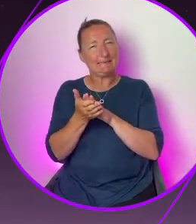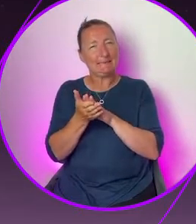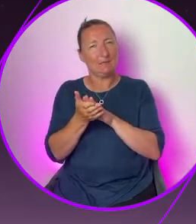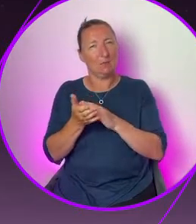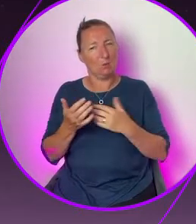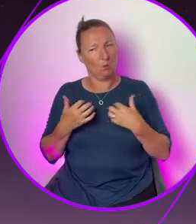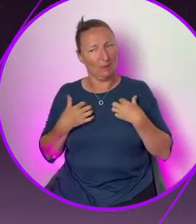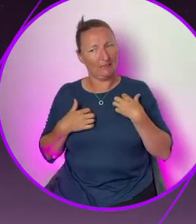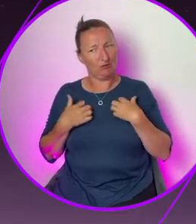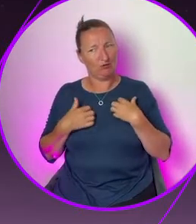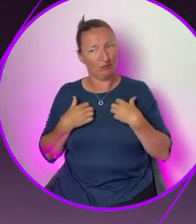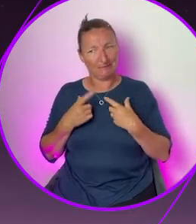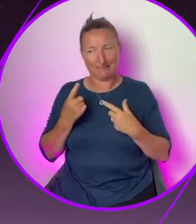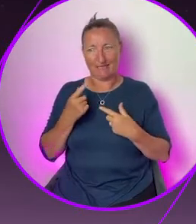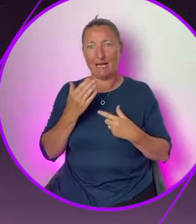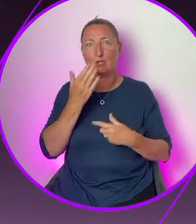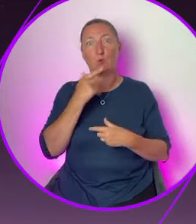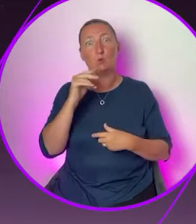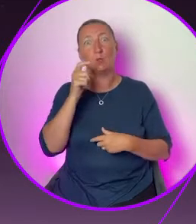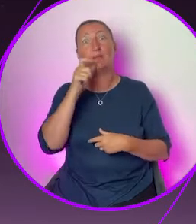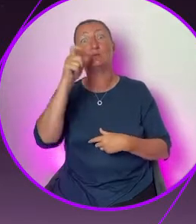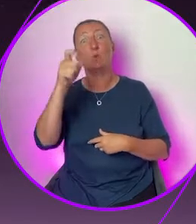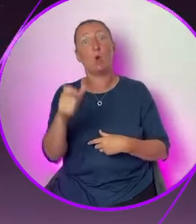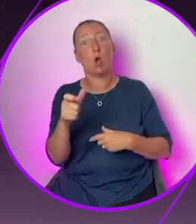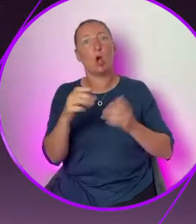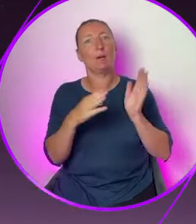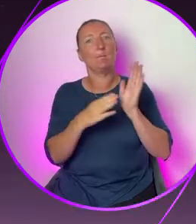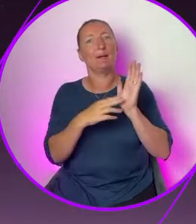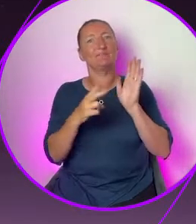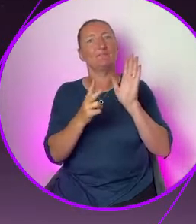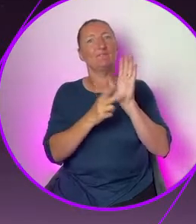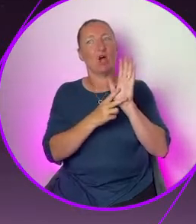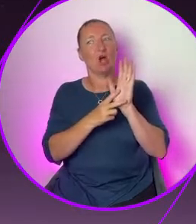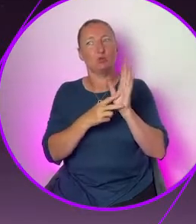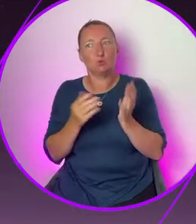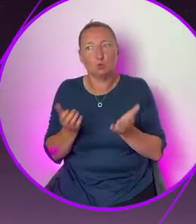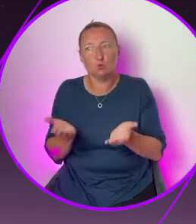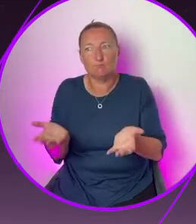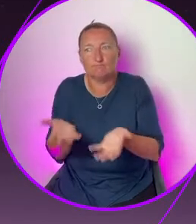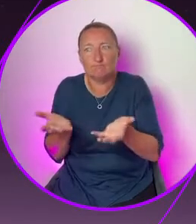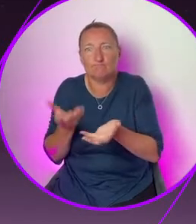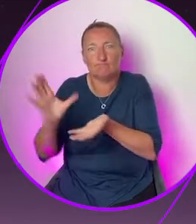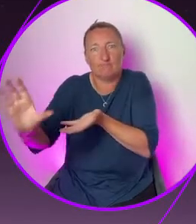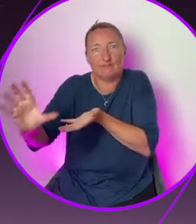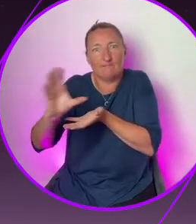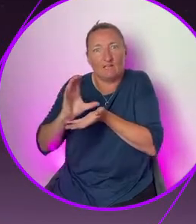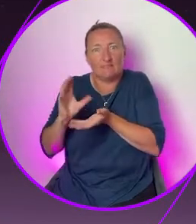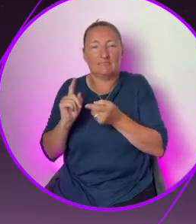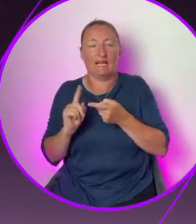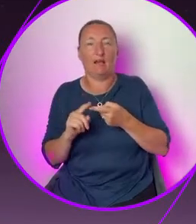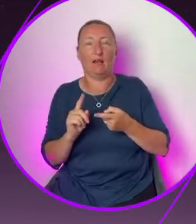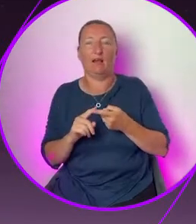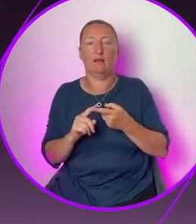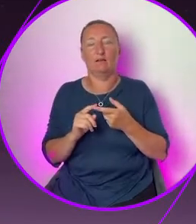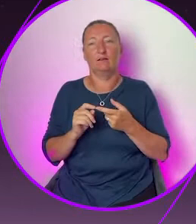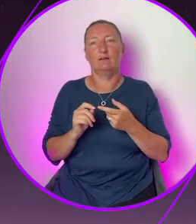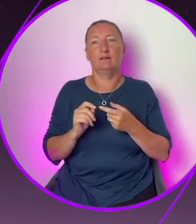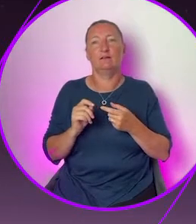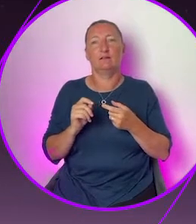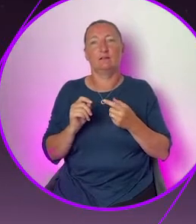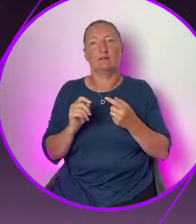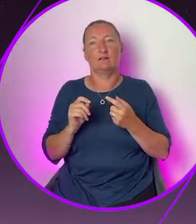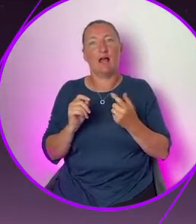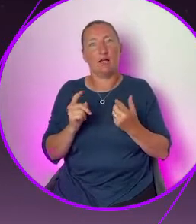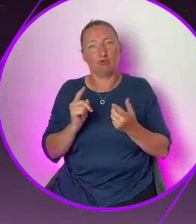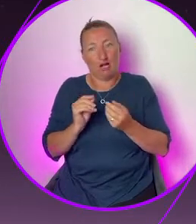interesting narrative device in driving investment into a certain set of technologies that are kind of at the heart